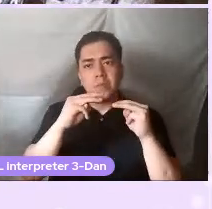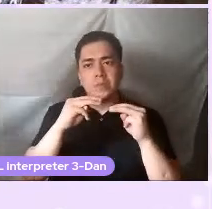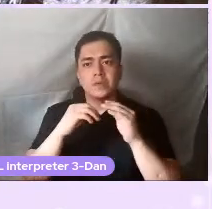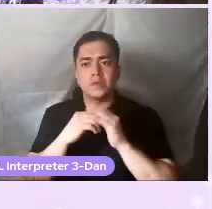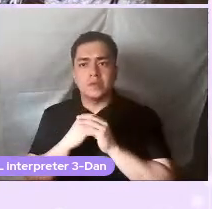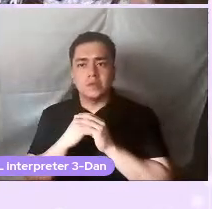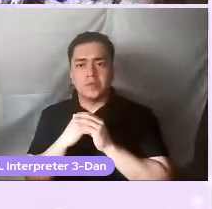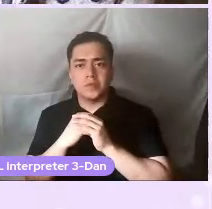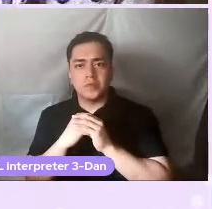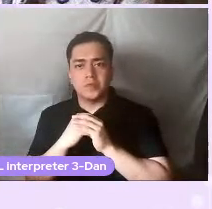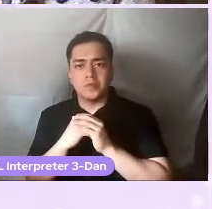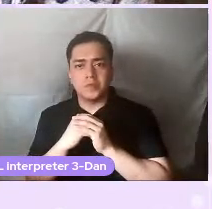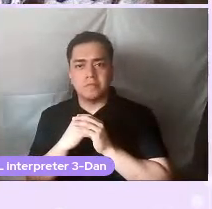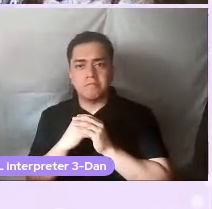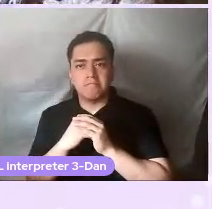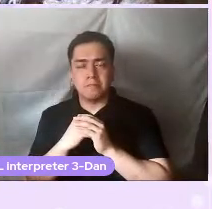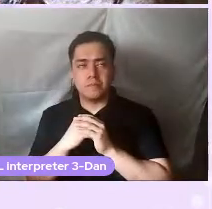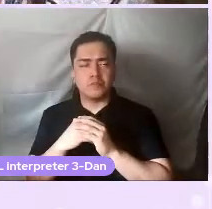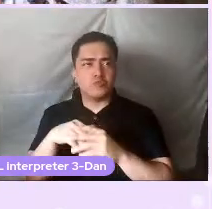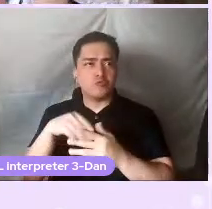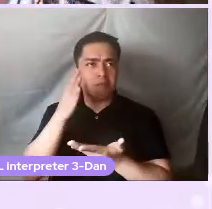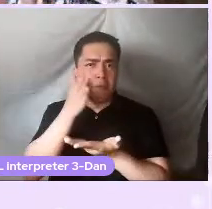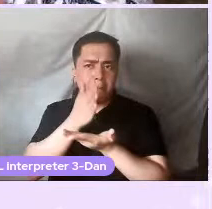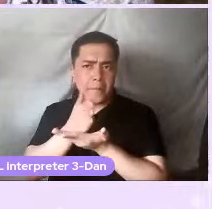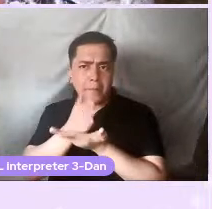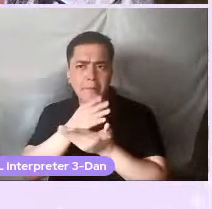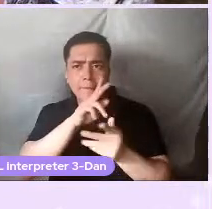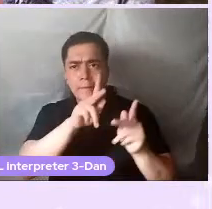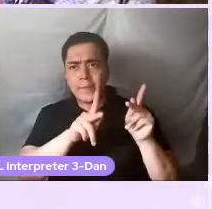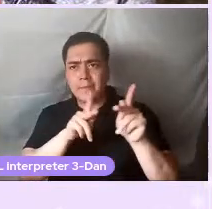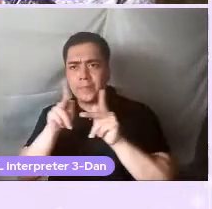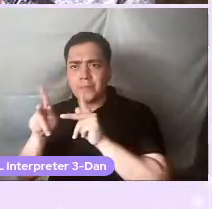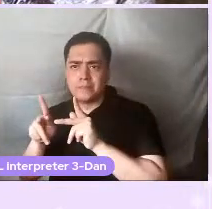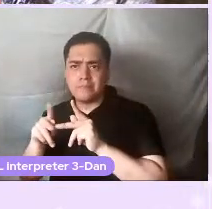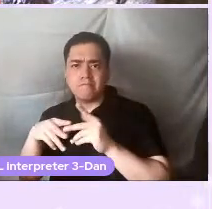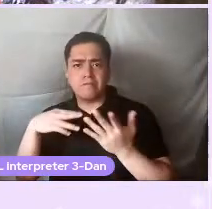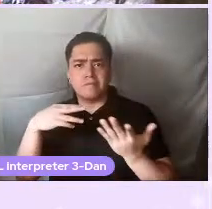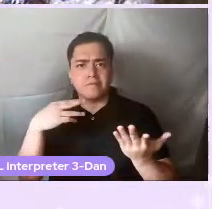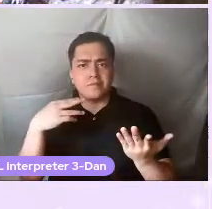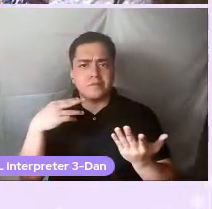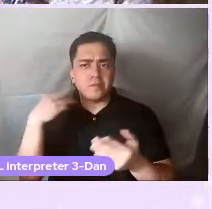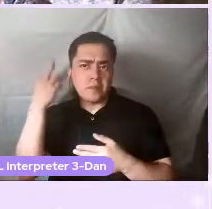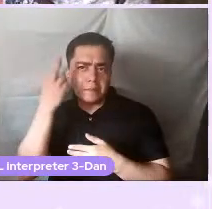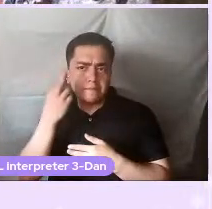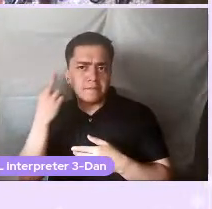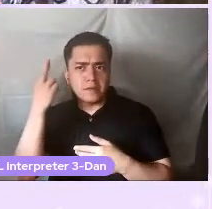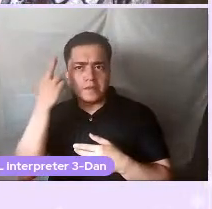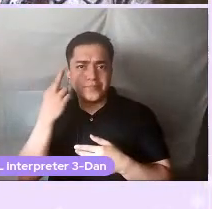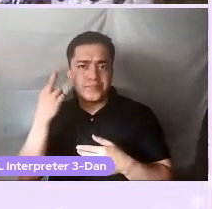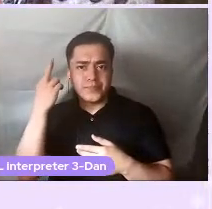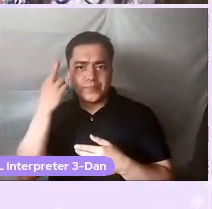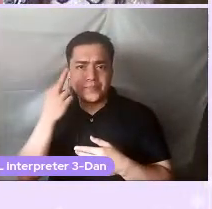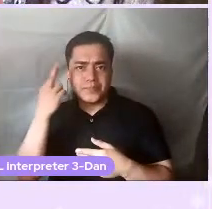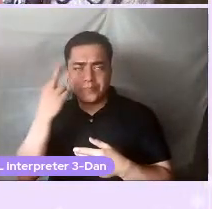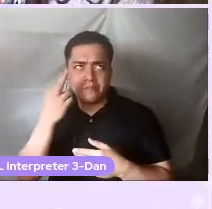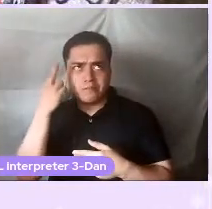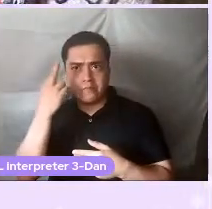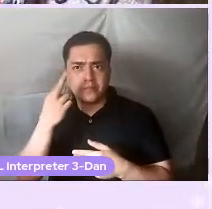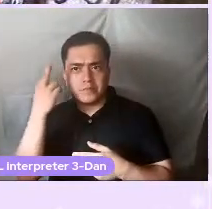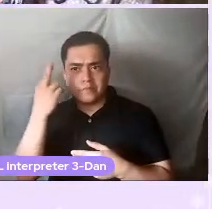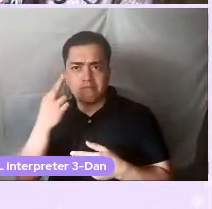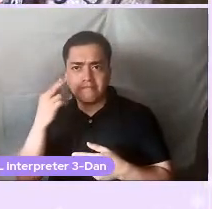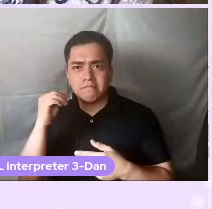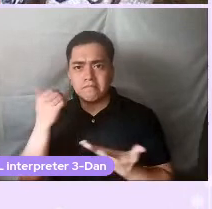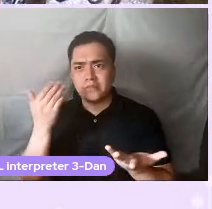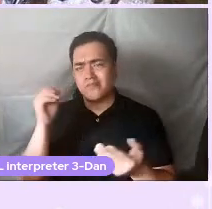of prevent people from, and that was one reason why we saw like, you know, few women